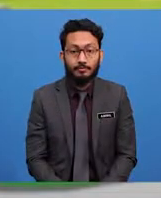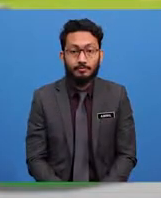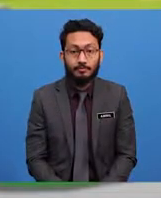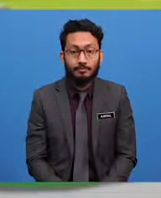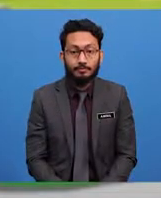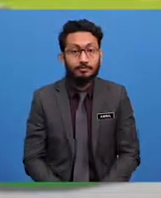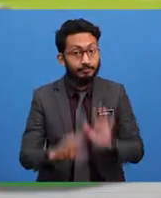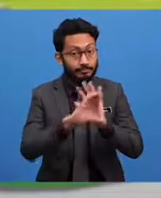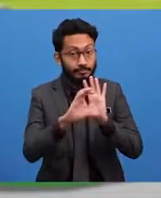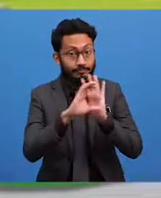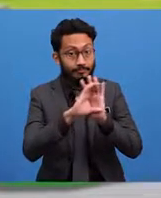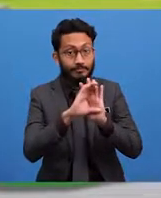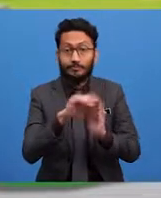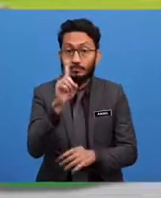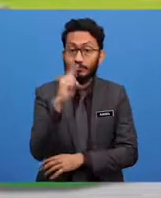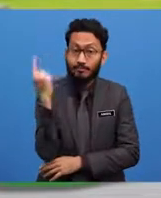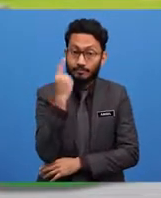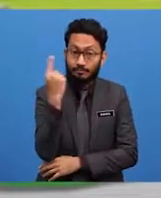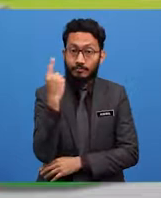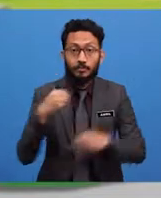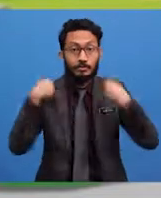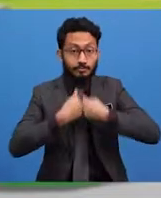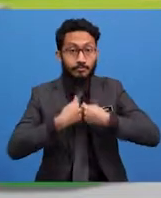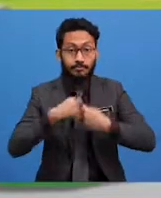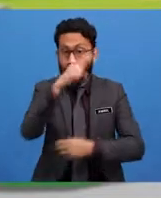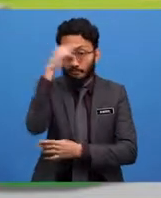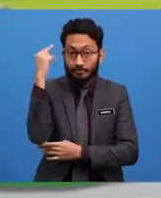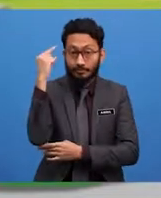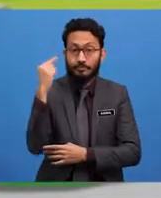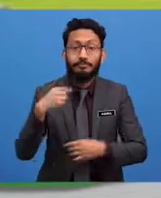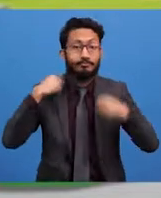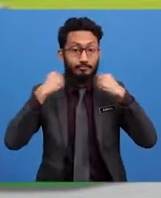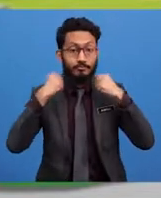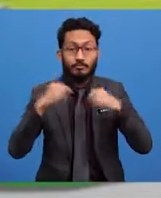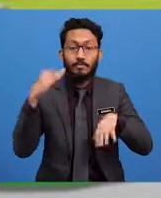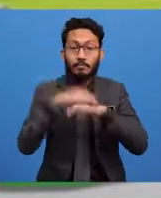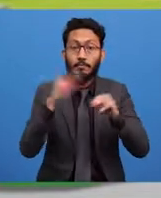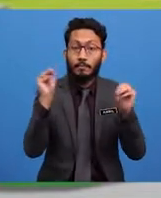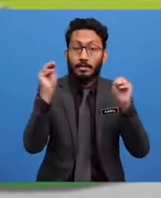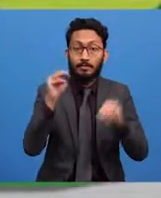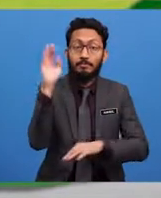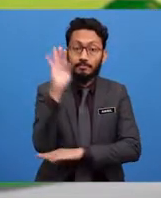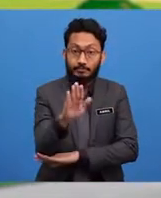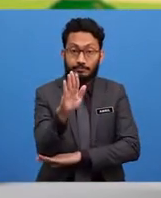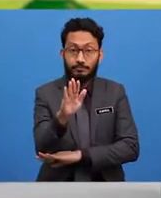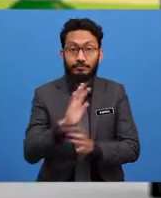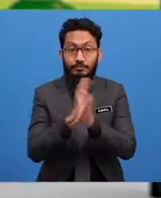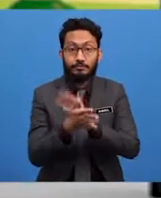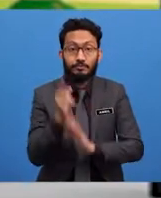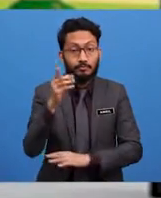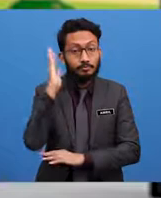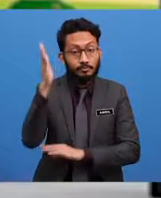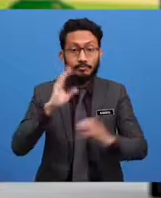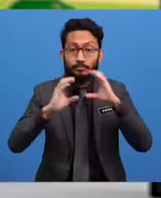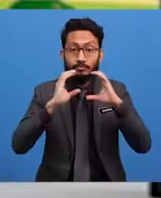Let's say you always wear a black shirt on Monday evening. You'll say,